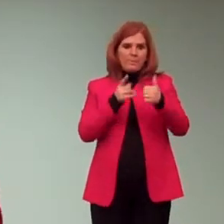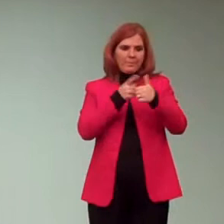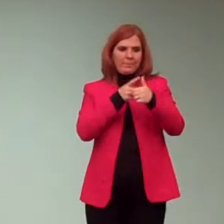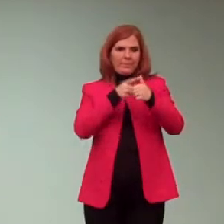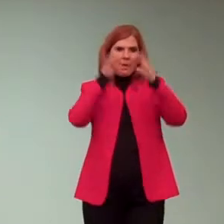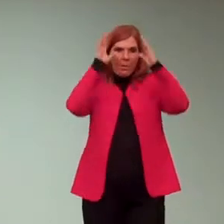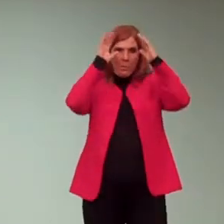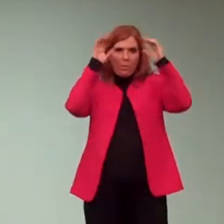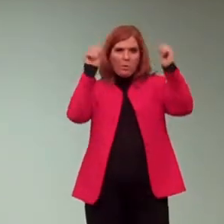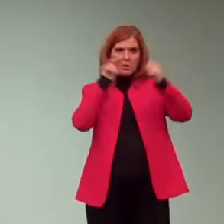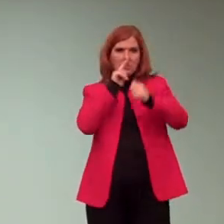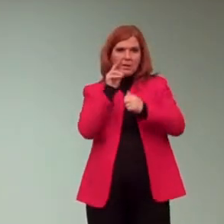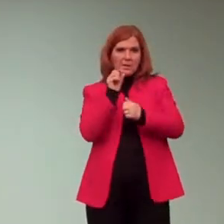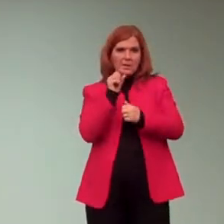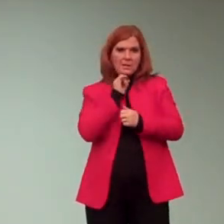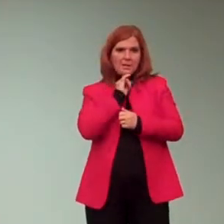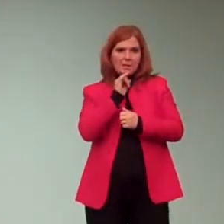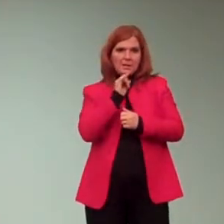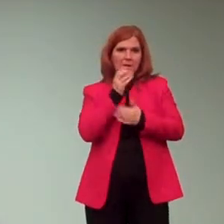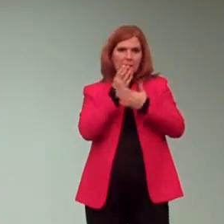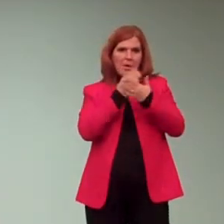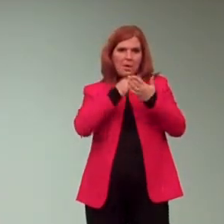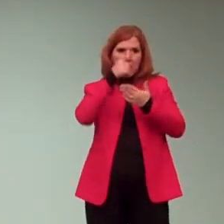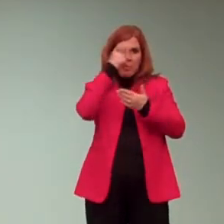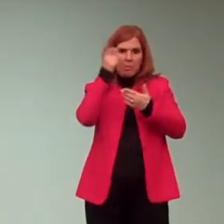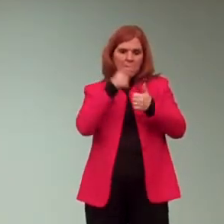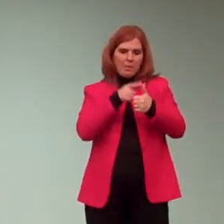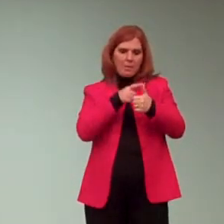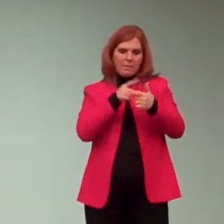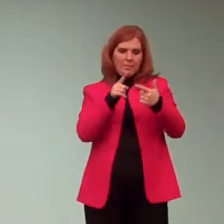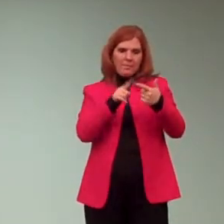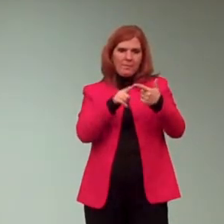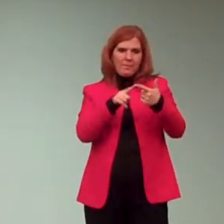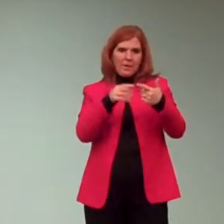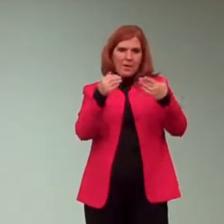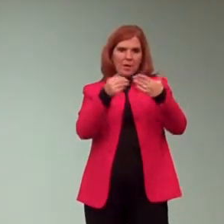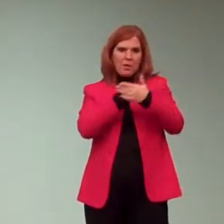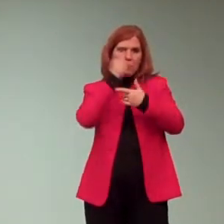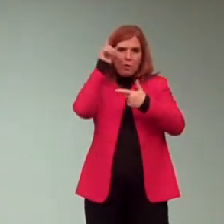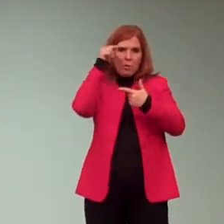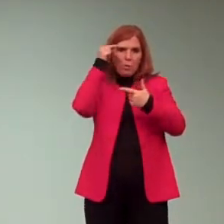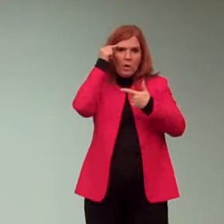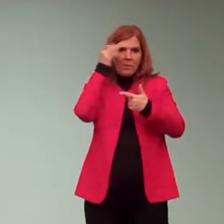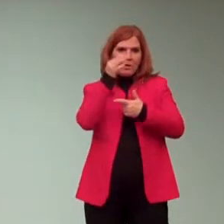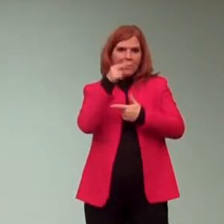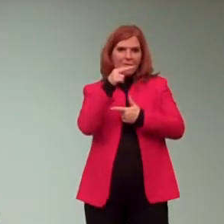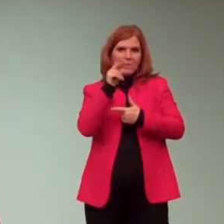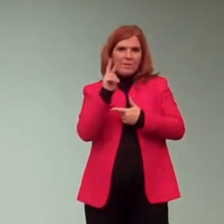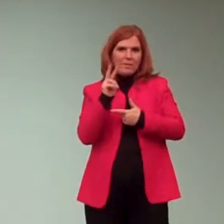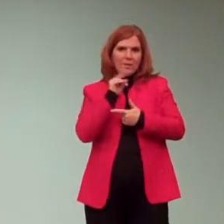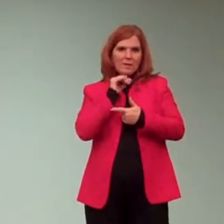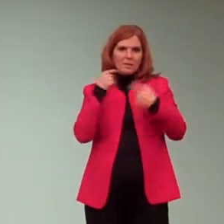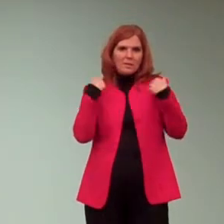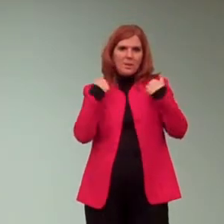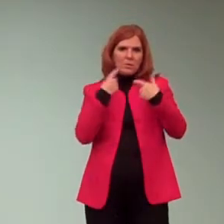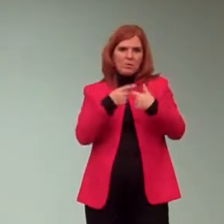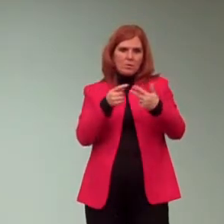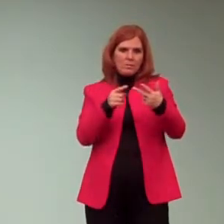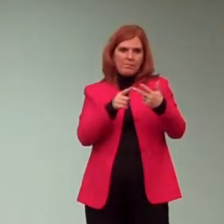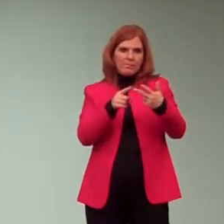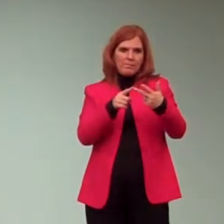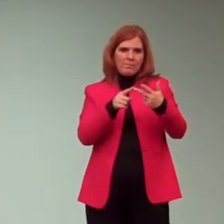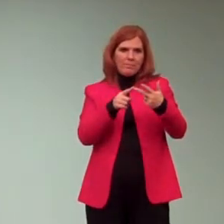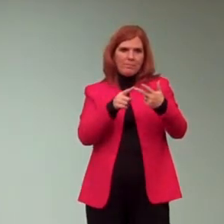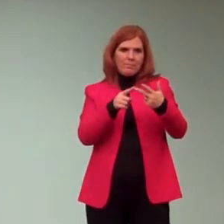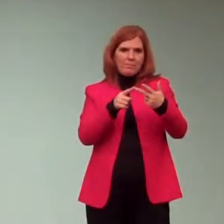of the United States is part black. The new governor of Nevada is Hispanic.